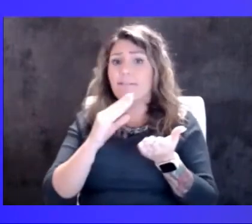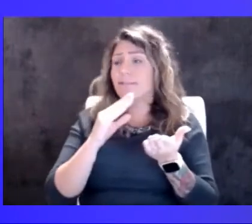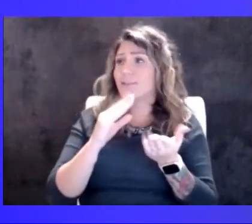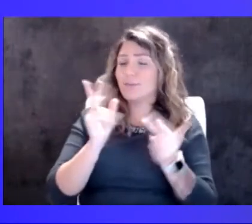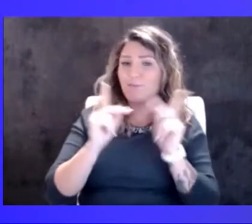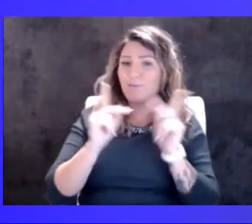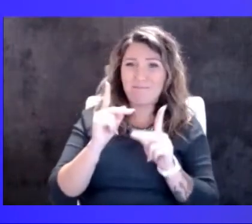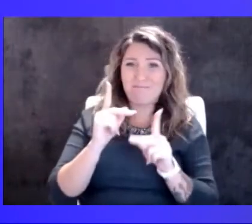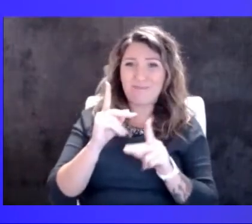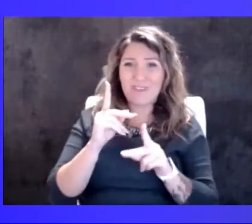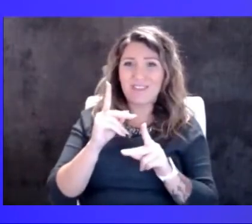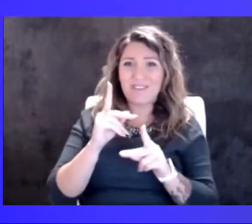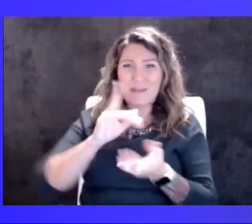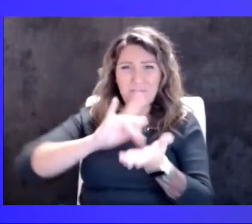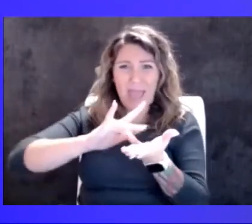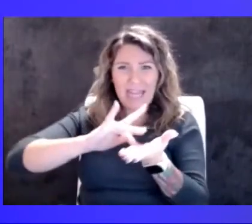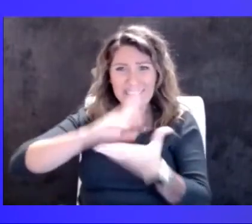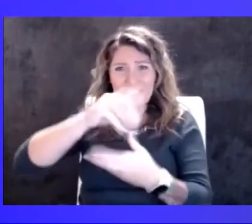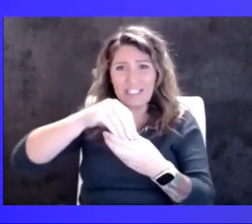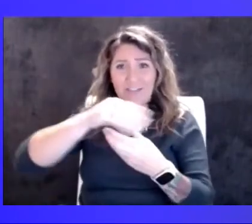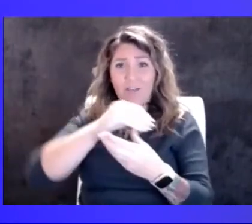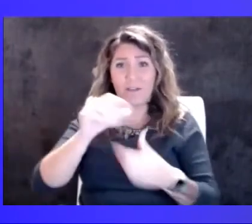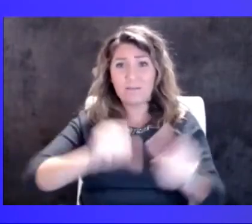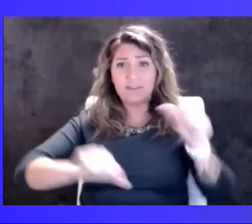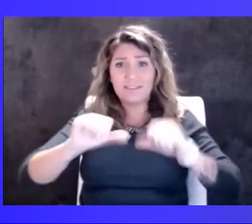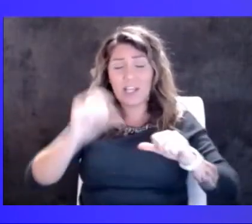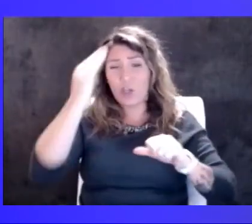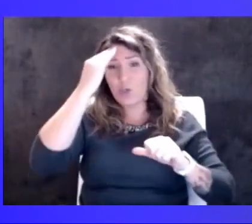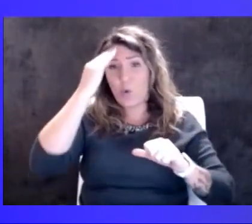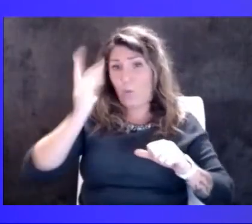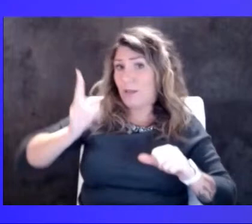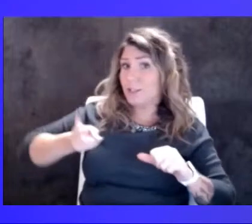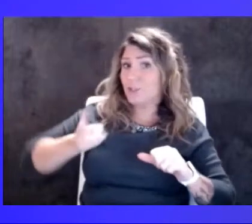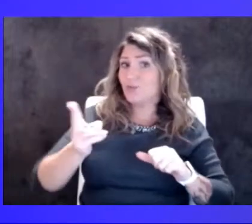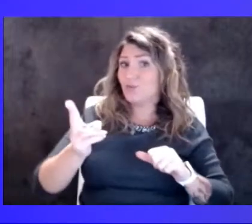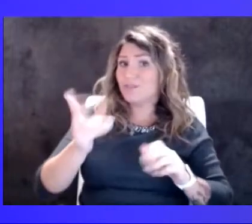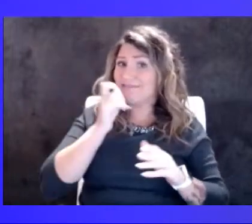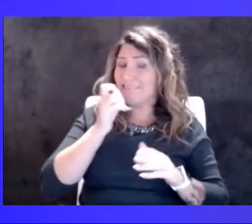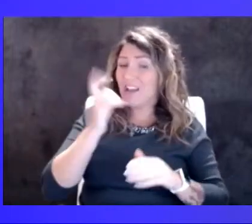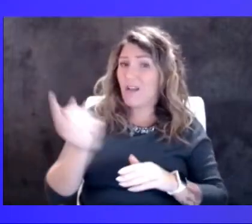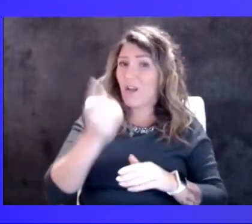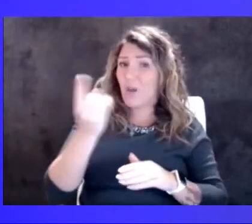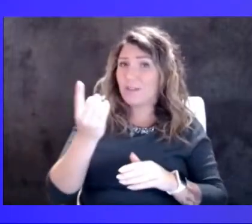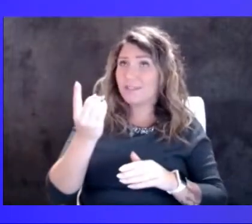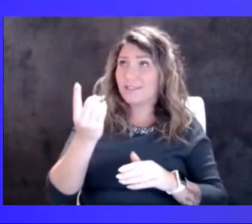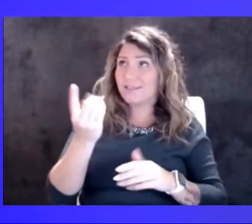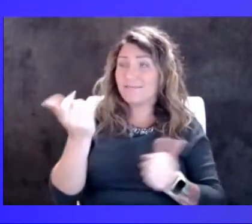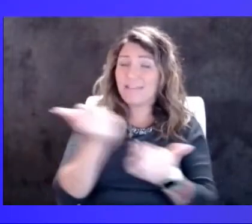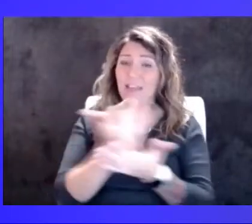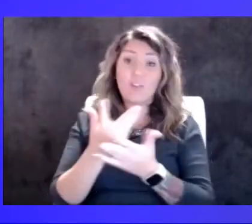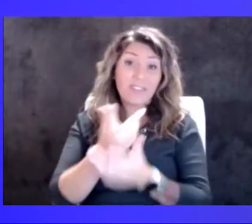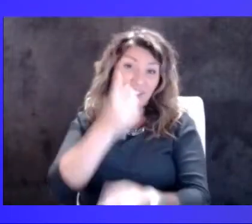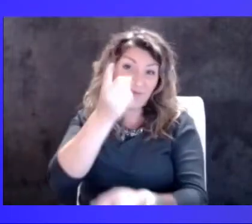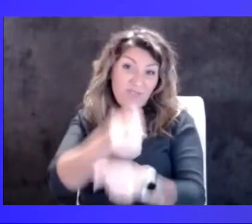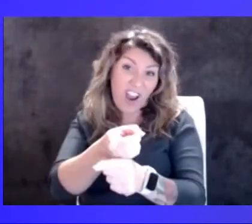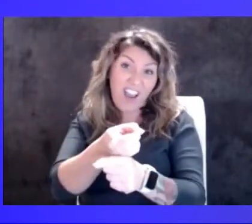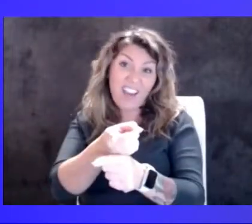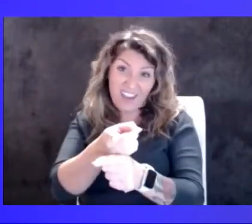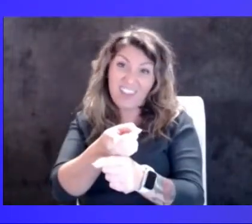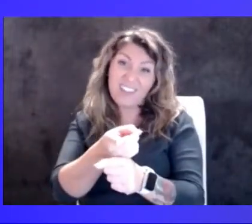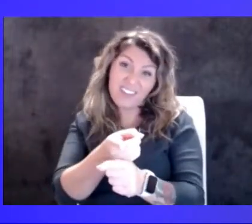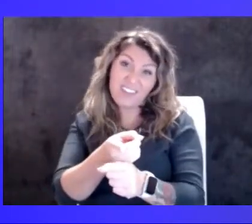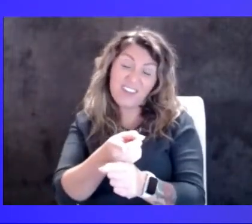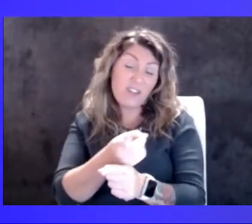science, we know that historically, we have not always done everything right. And I think that we all have to be